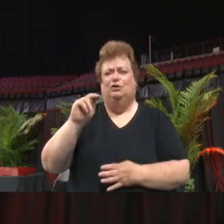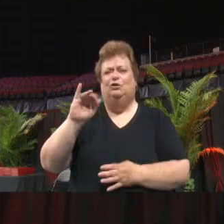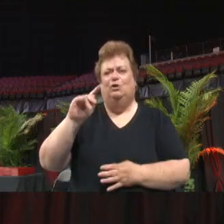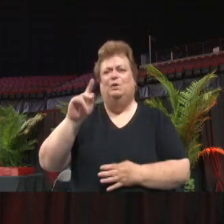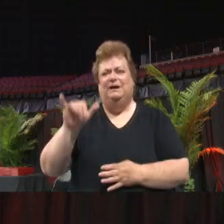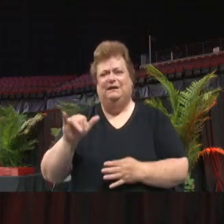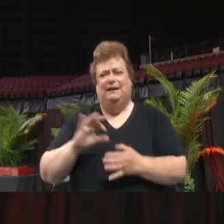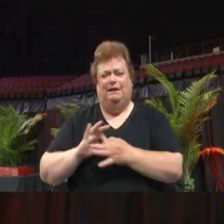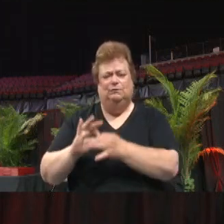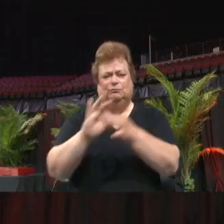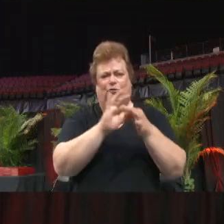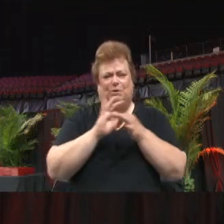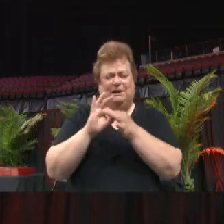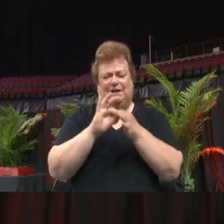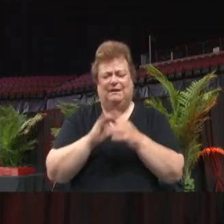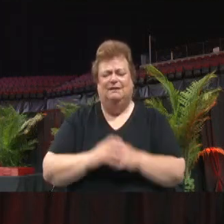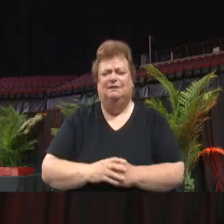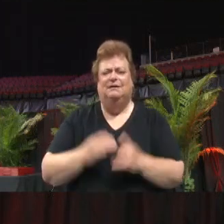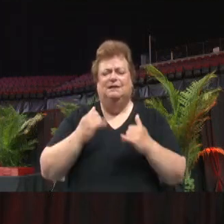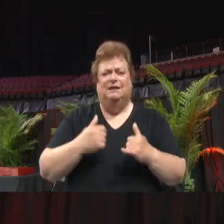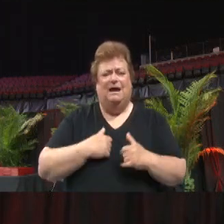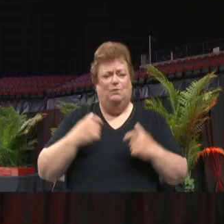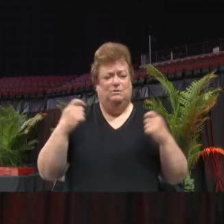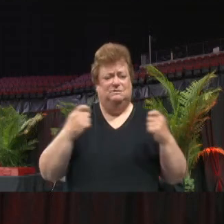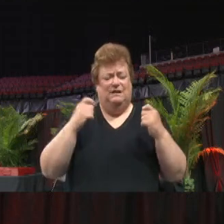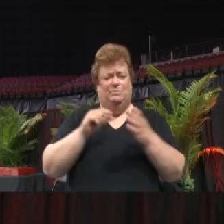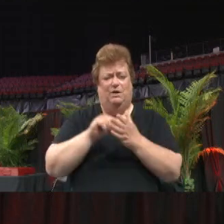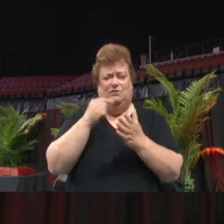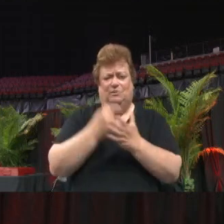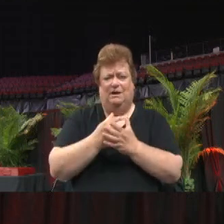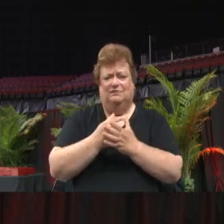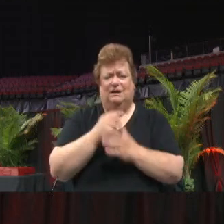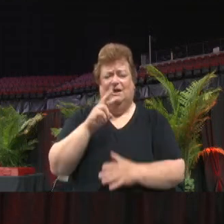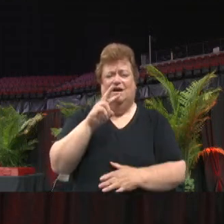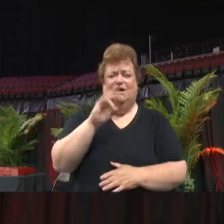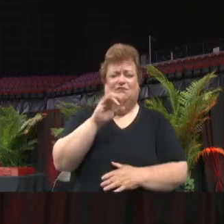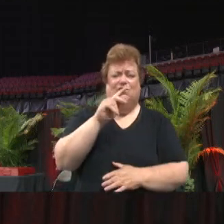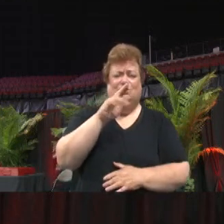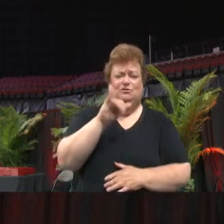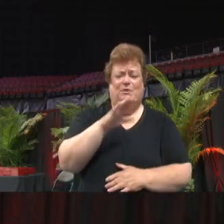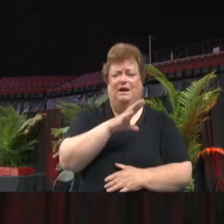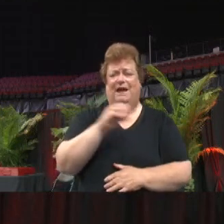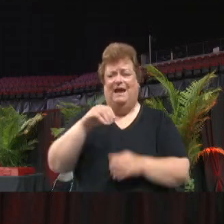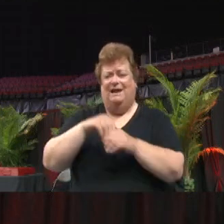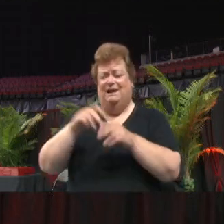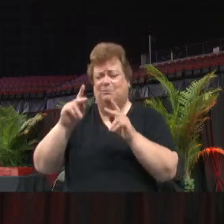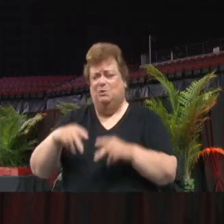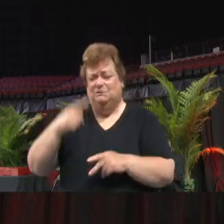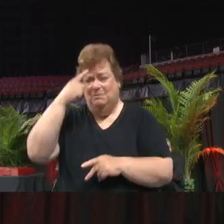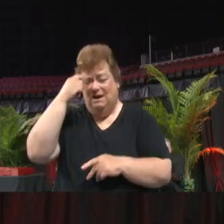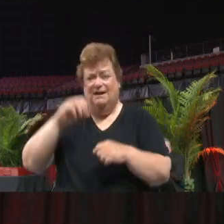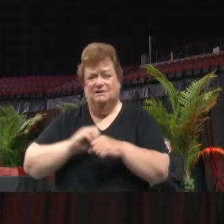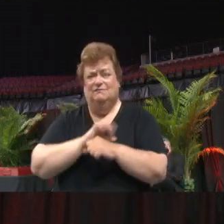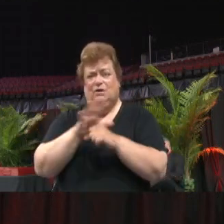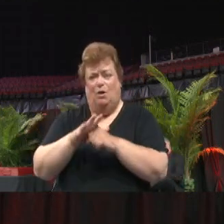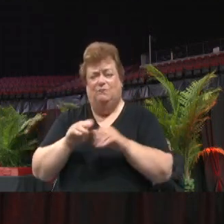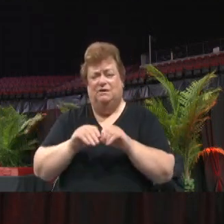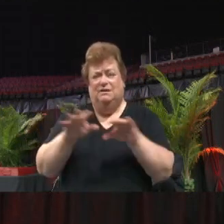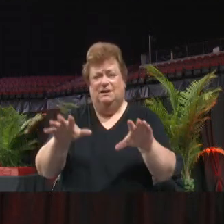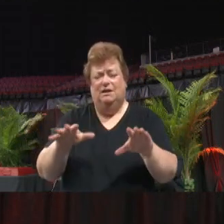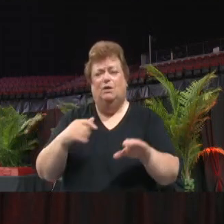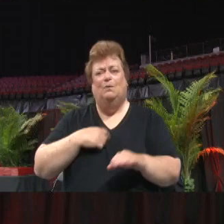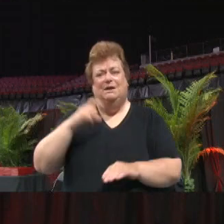a time when we're celebrating graduation virtually and also in person because of a global pandemic, we need each other more than